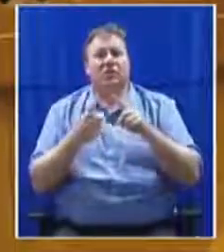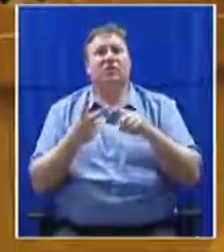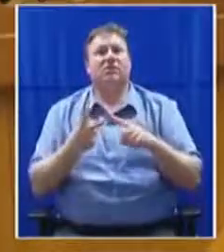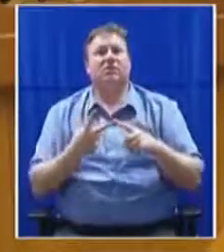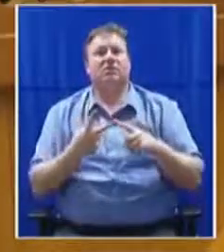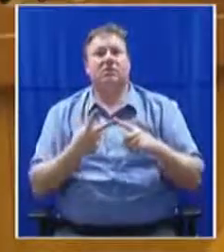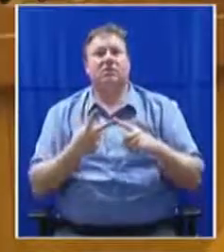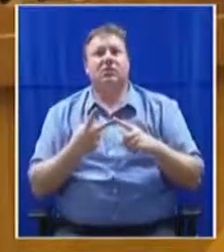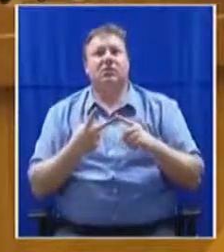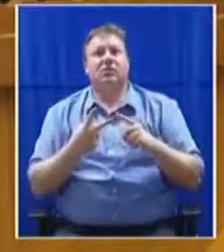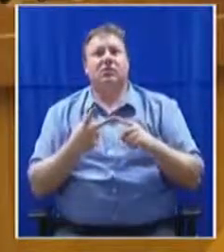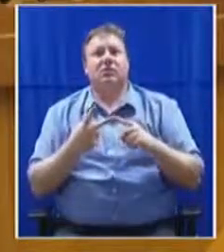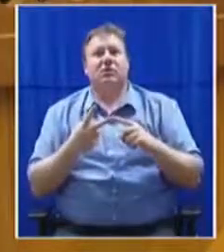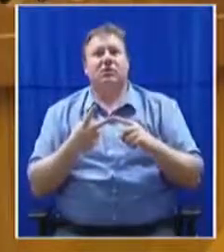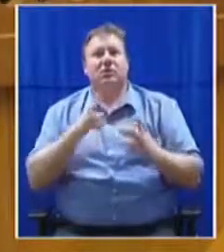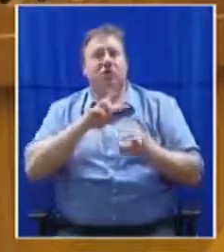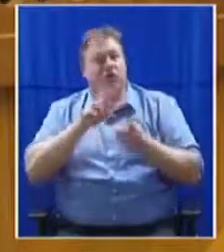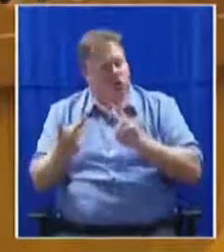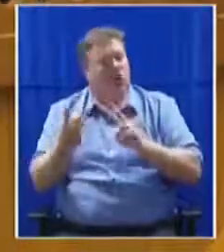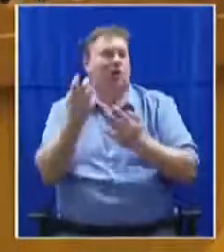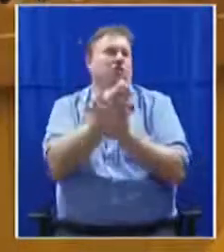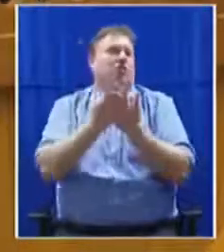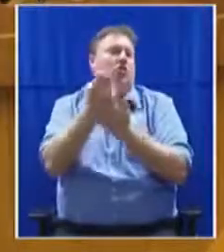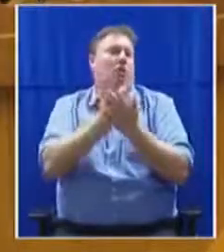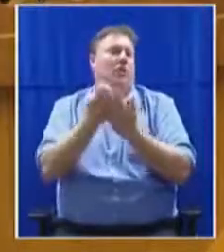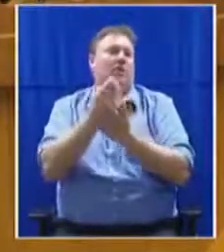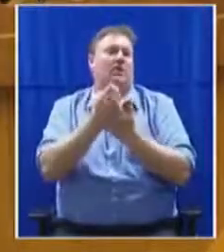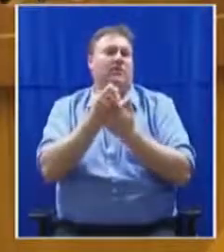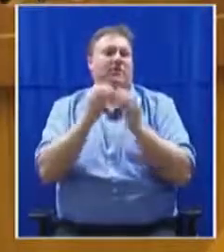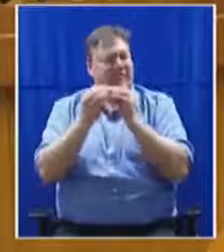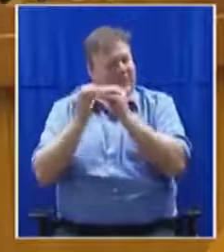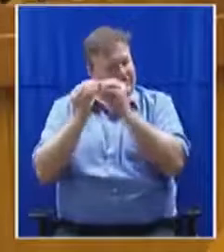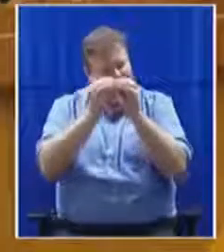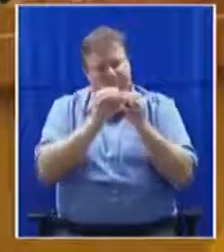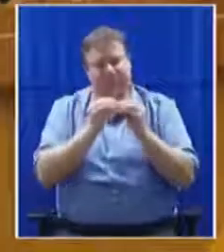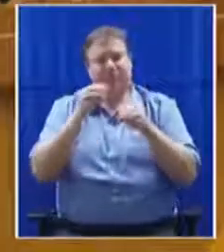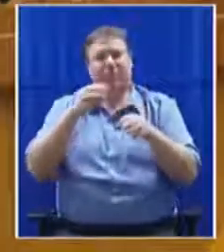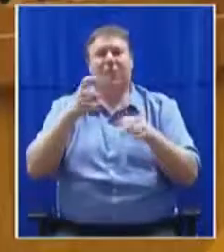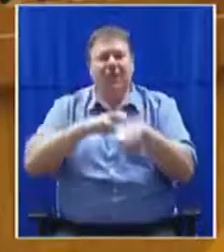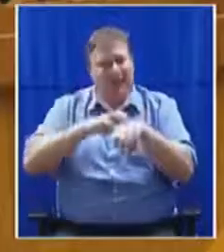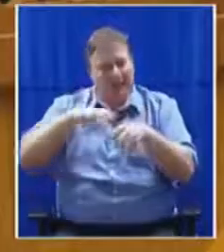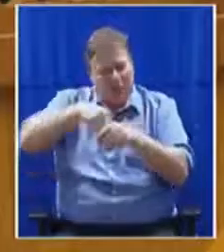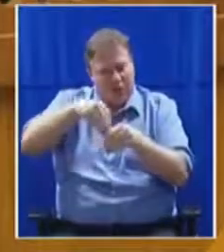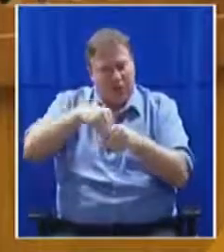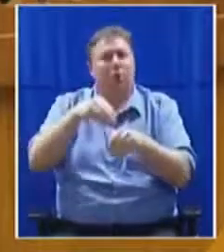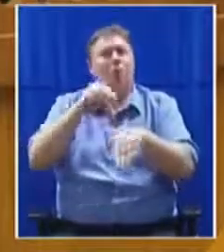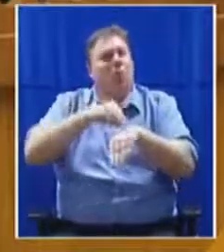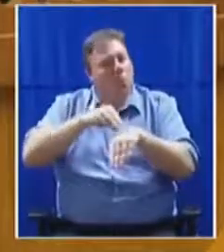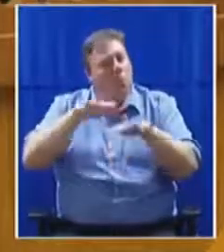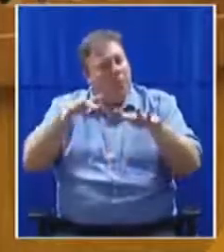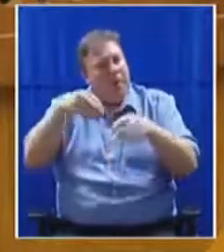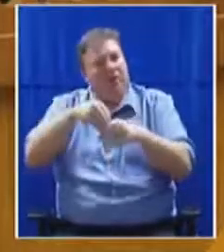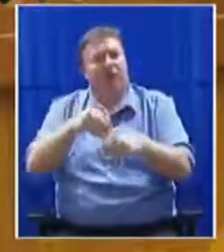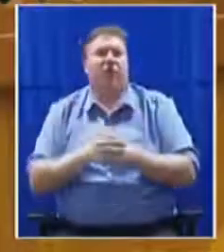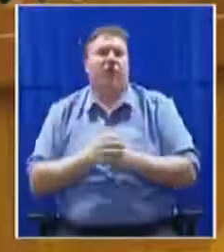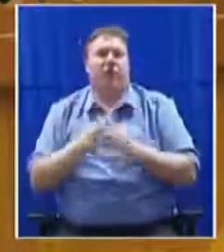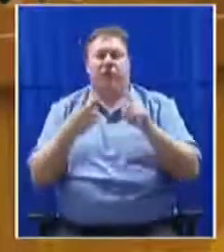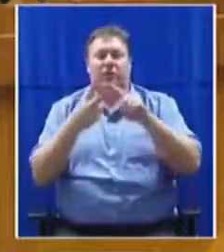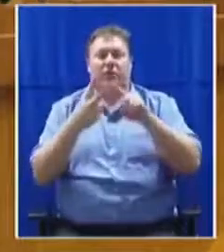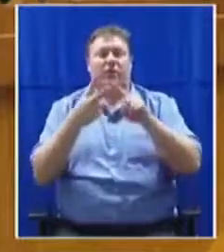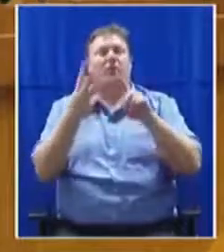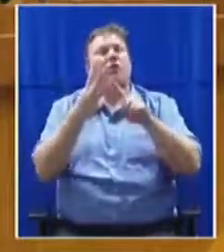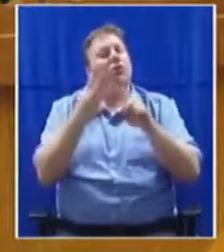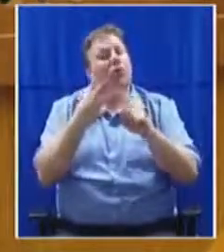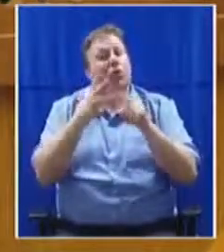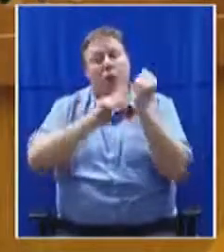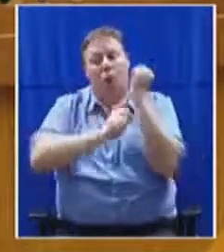furthermore reform our economy. Our economy needs to be more inclusive, and it needs to bring on more people. But lastly, this is the